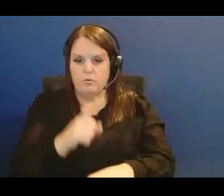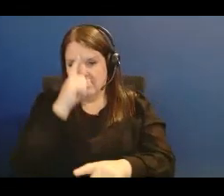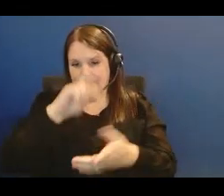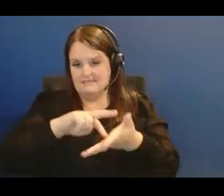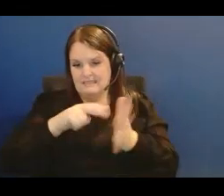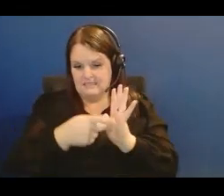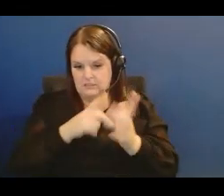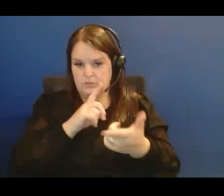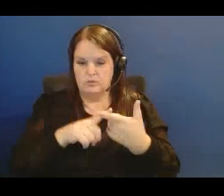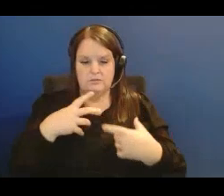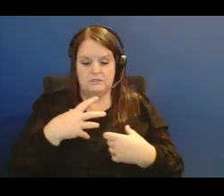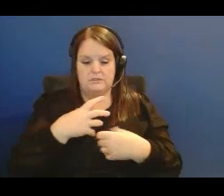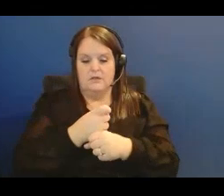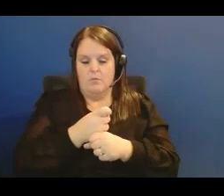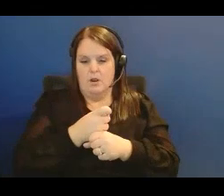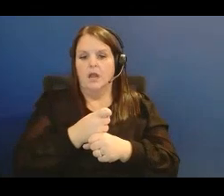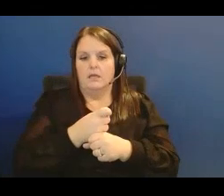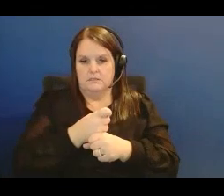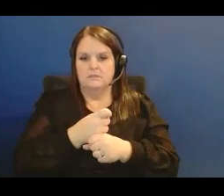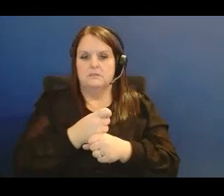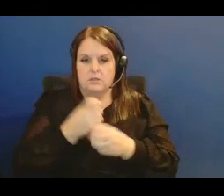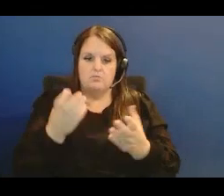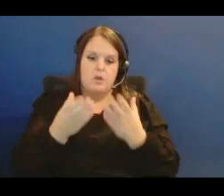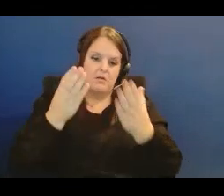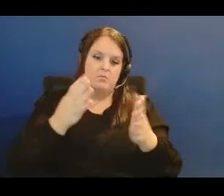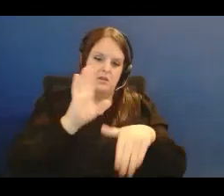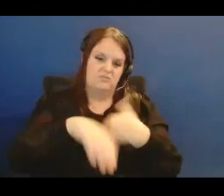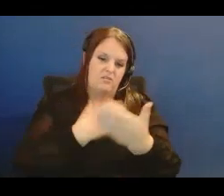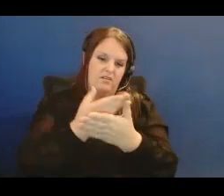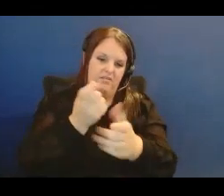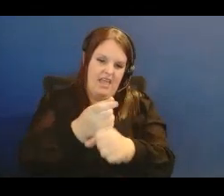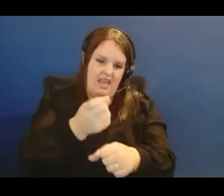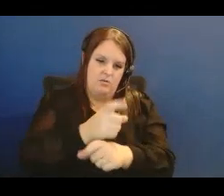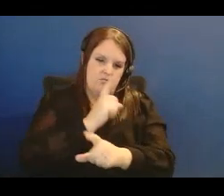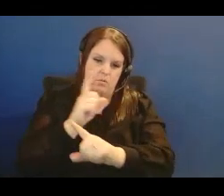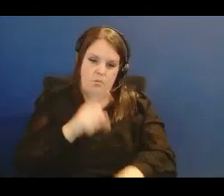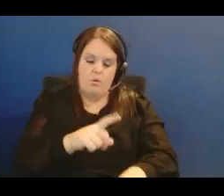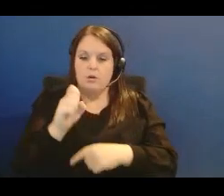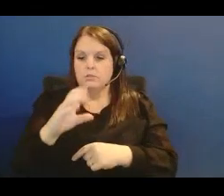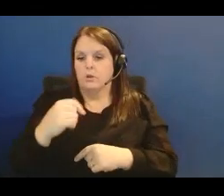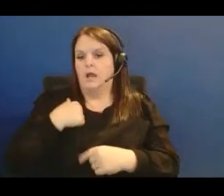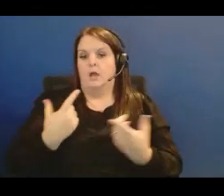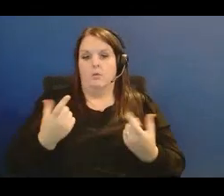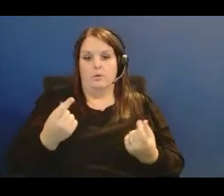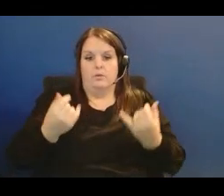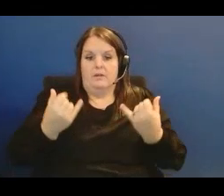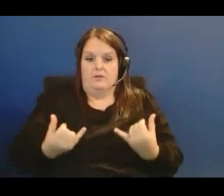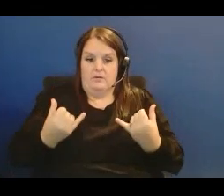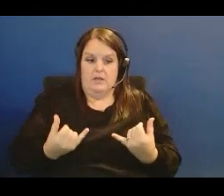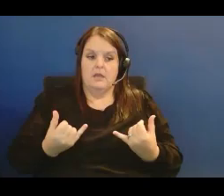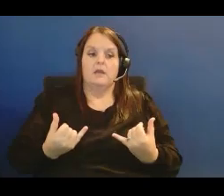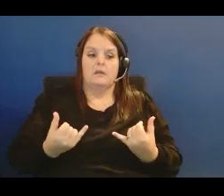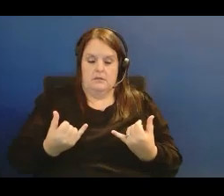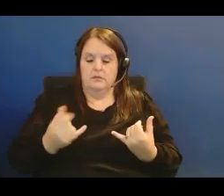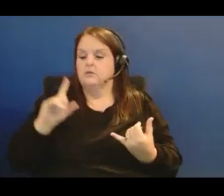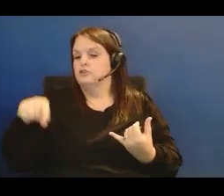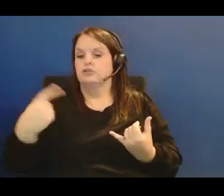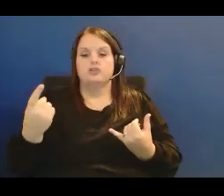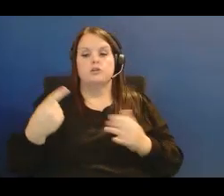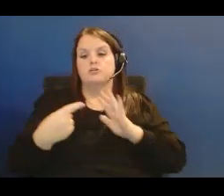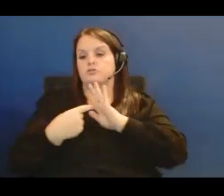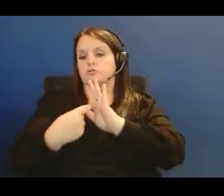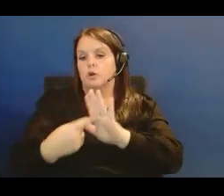to summarize the findings and recommendations from that annual report. And so what I'm doing here today, Mr. Chair, is just presenting